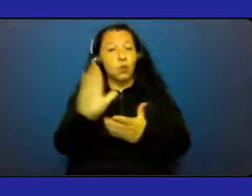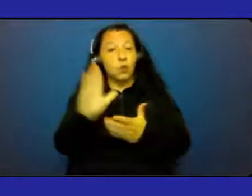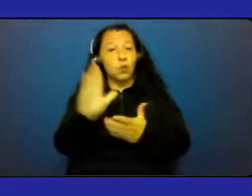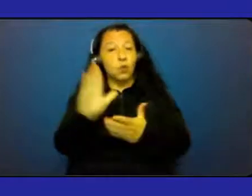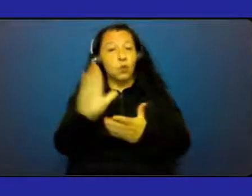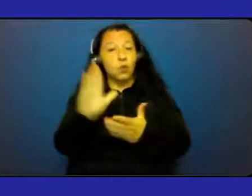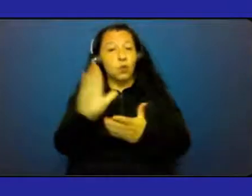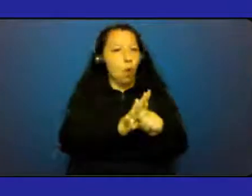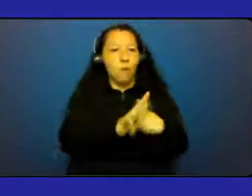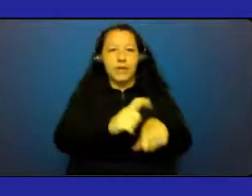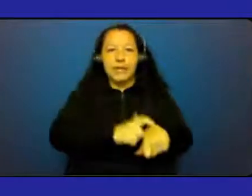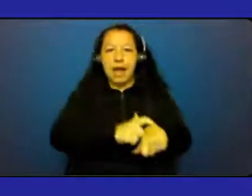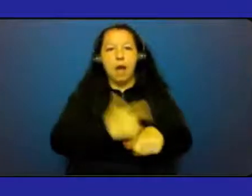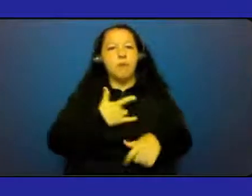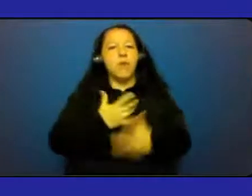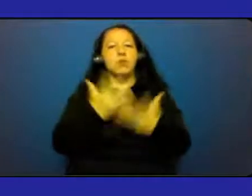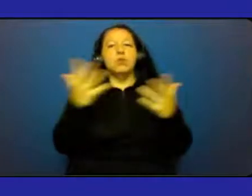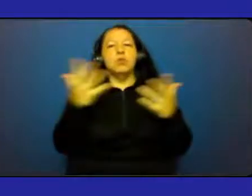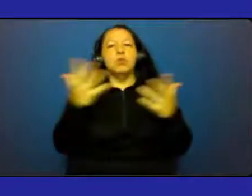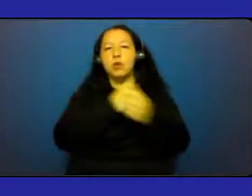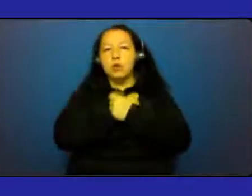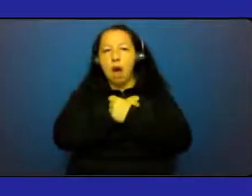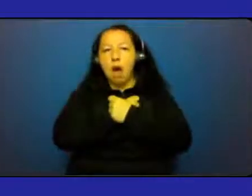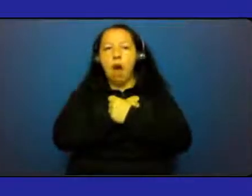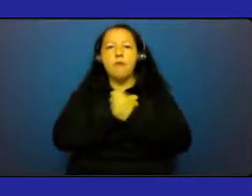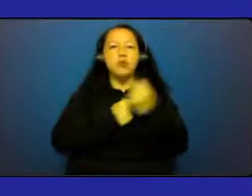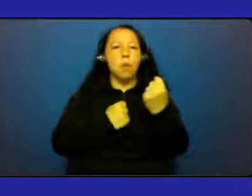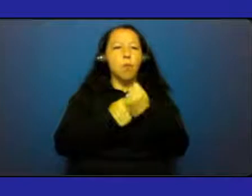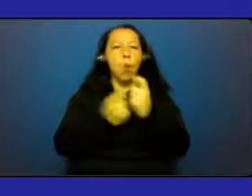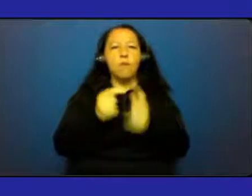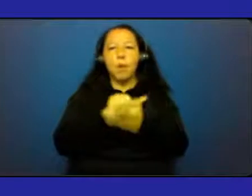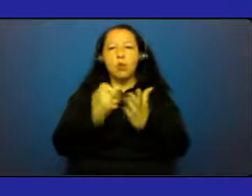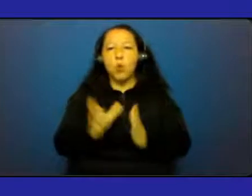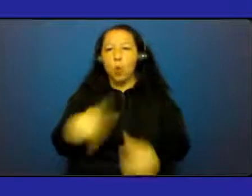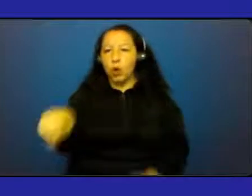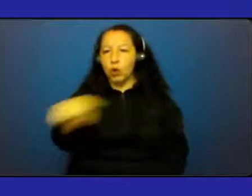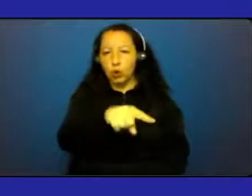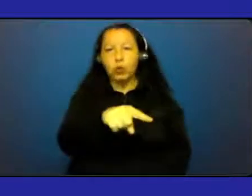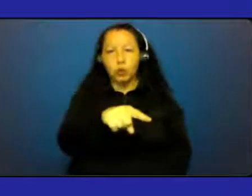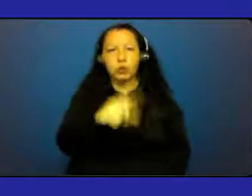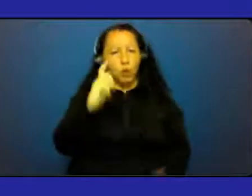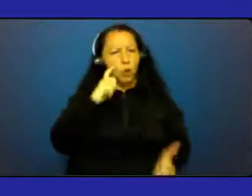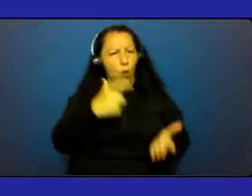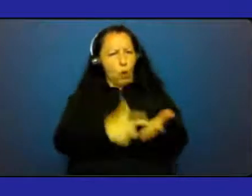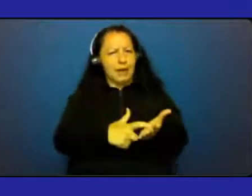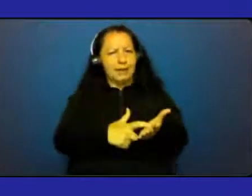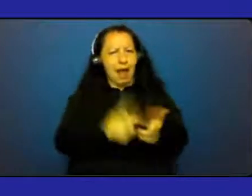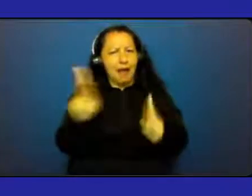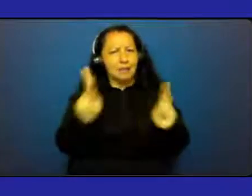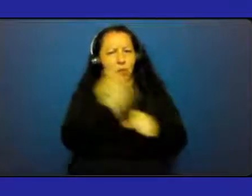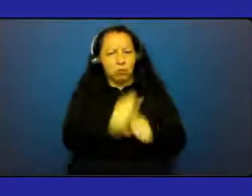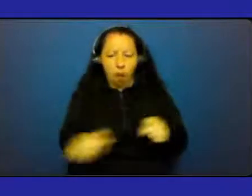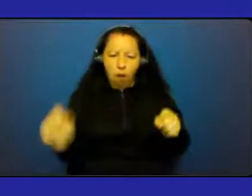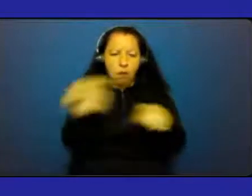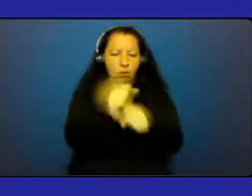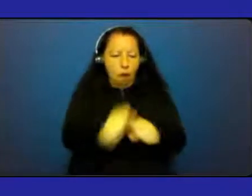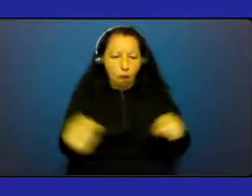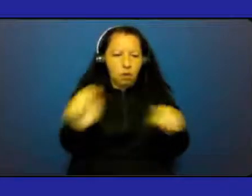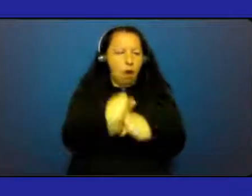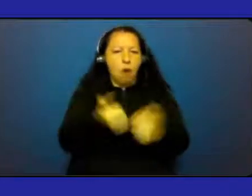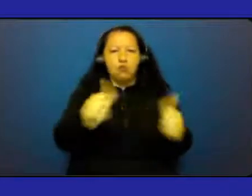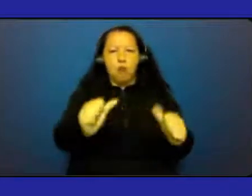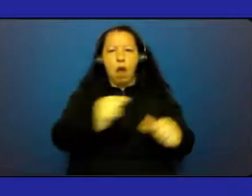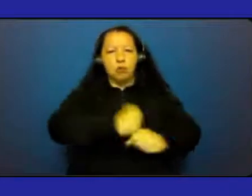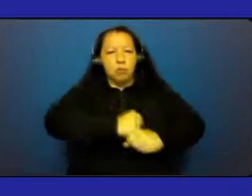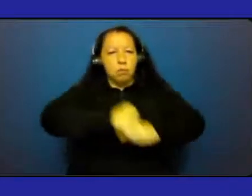much love and support from New Yorkers who recognized how hard people were working to keep them